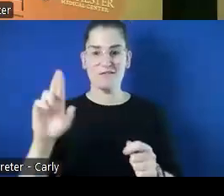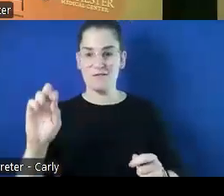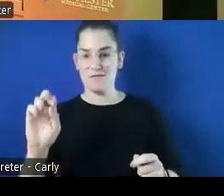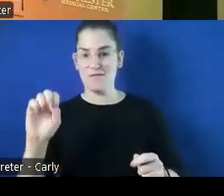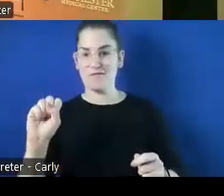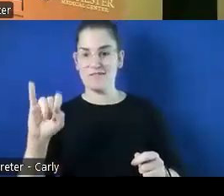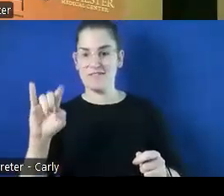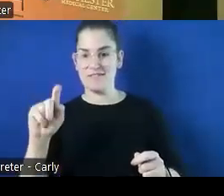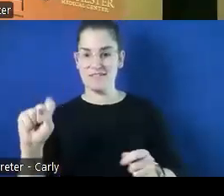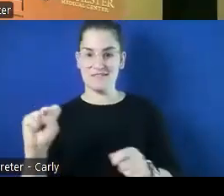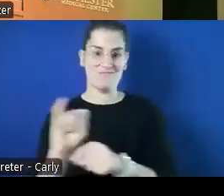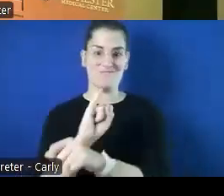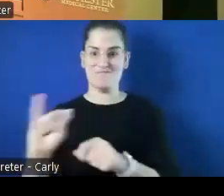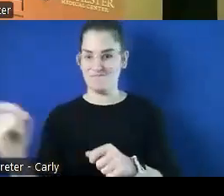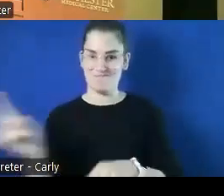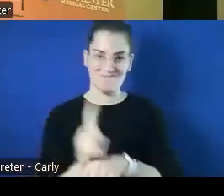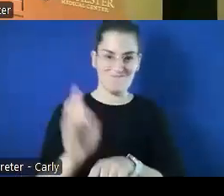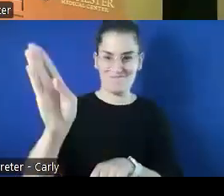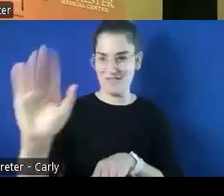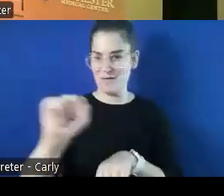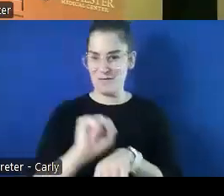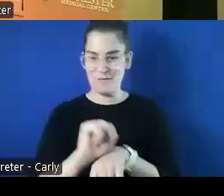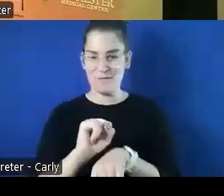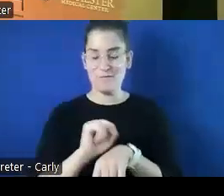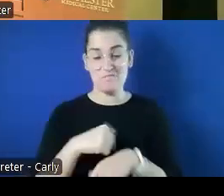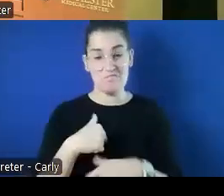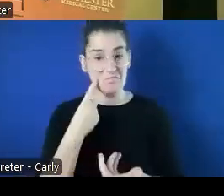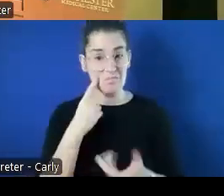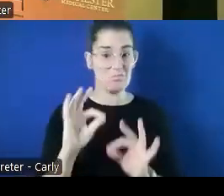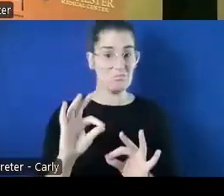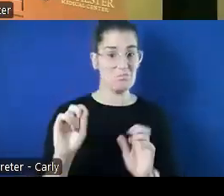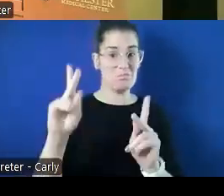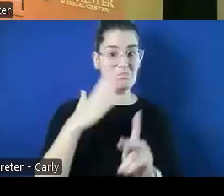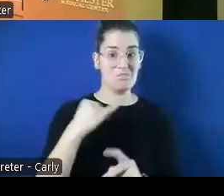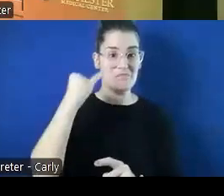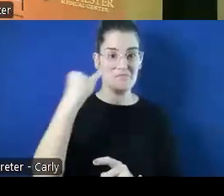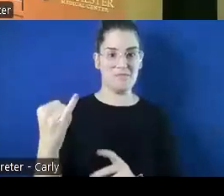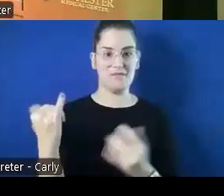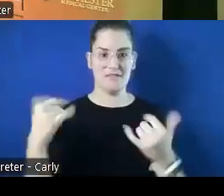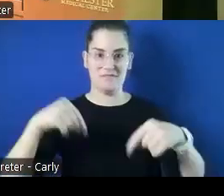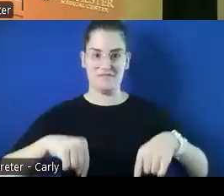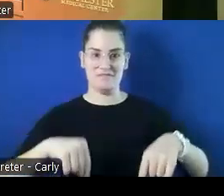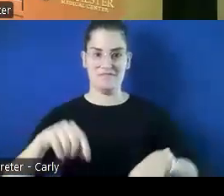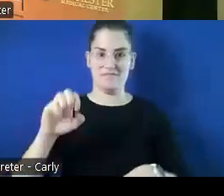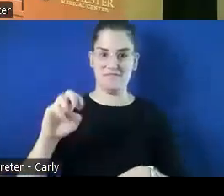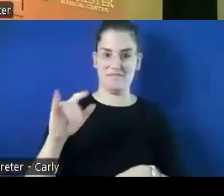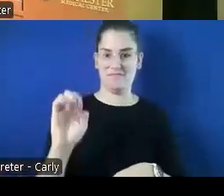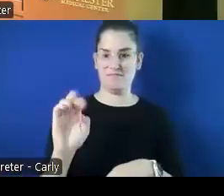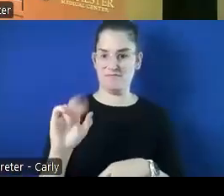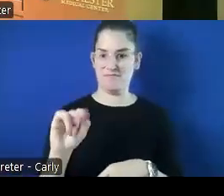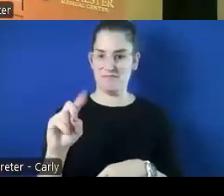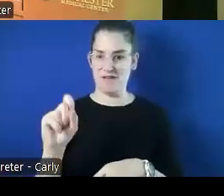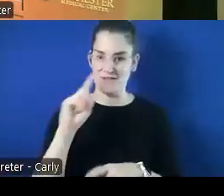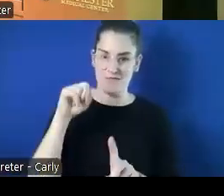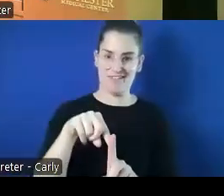to be able to present their work. We thought it was a good idea, and so we're using the Engel Rounds to do that